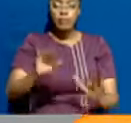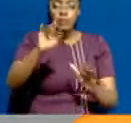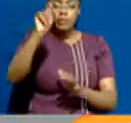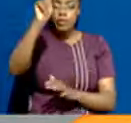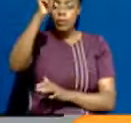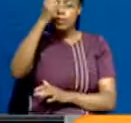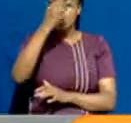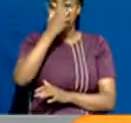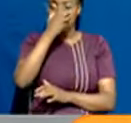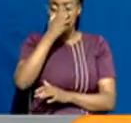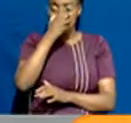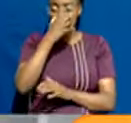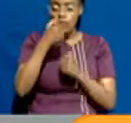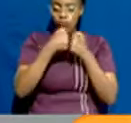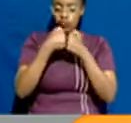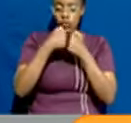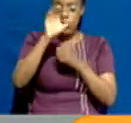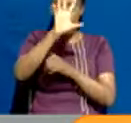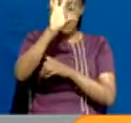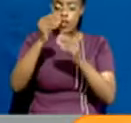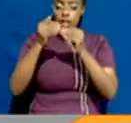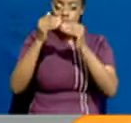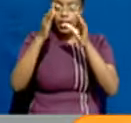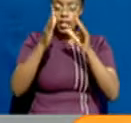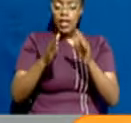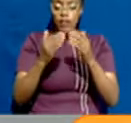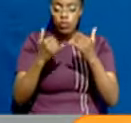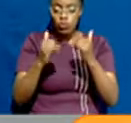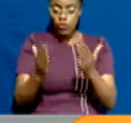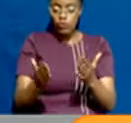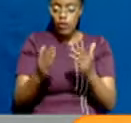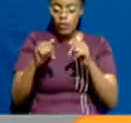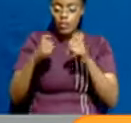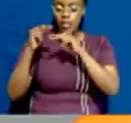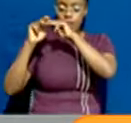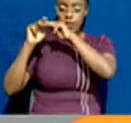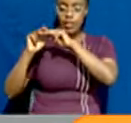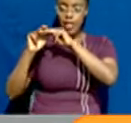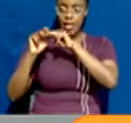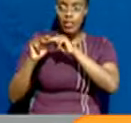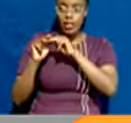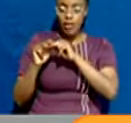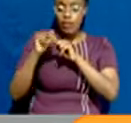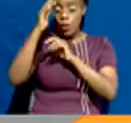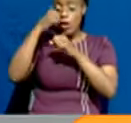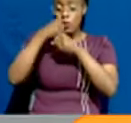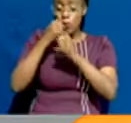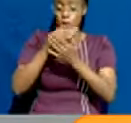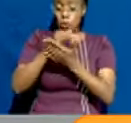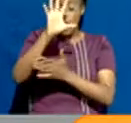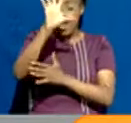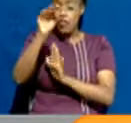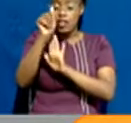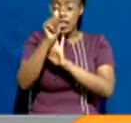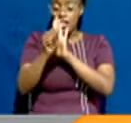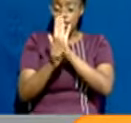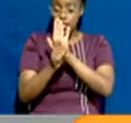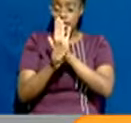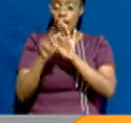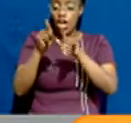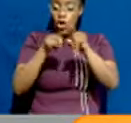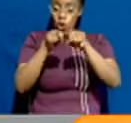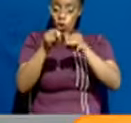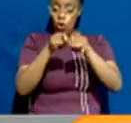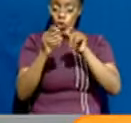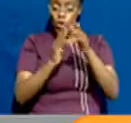President William Ruto has challenged African leaders to enhance self-reliance so as to ensure the African agenda is